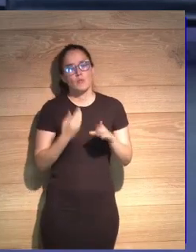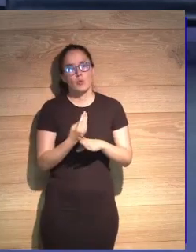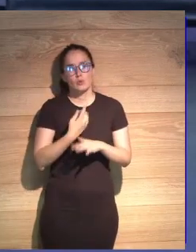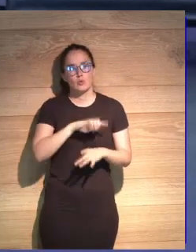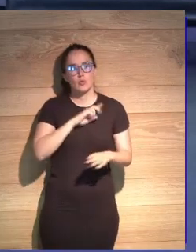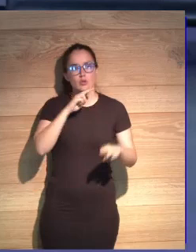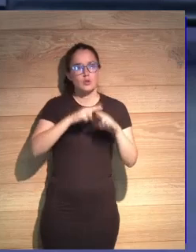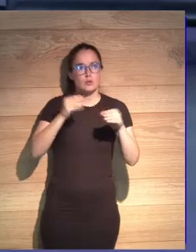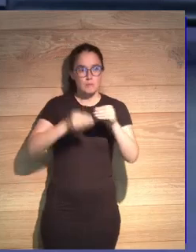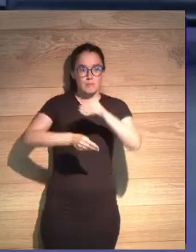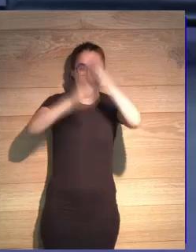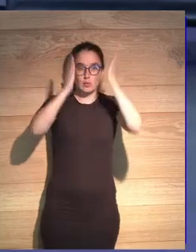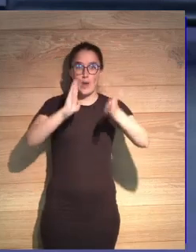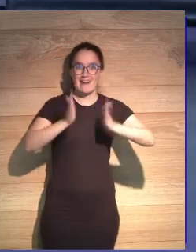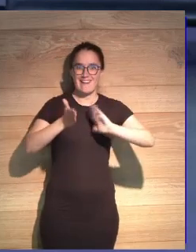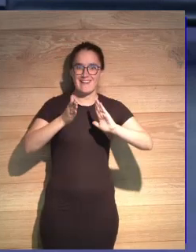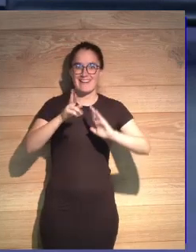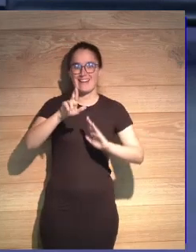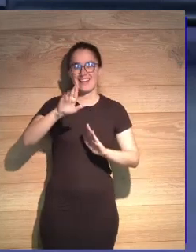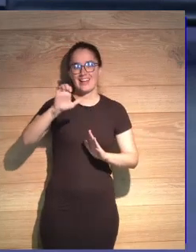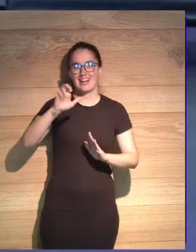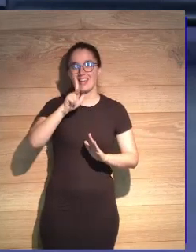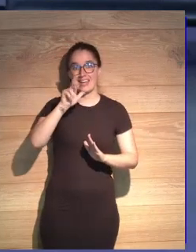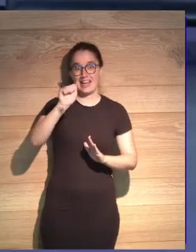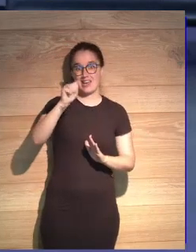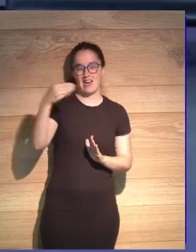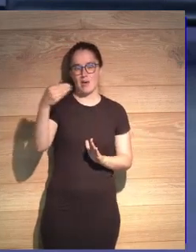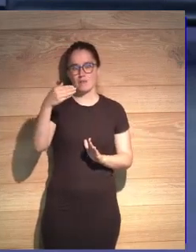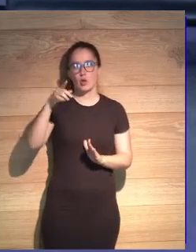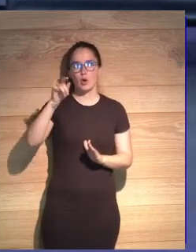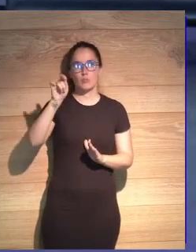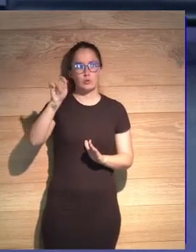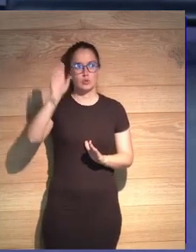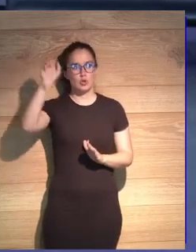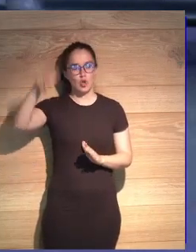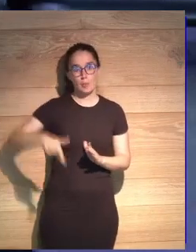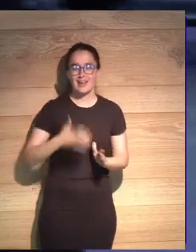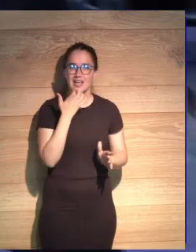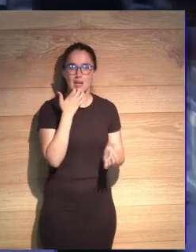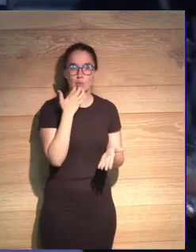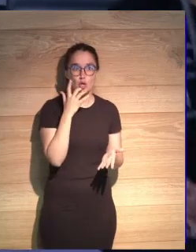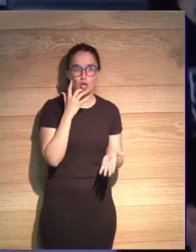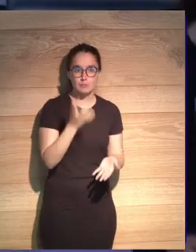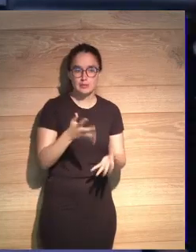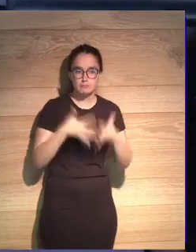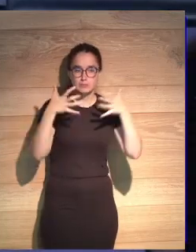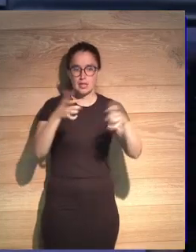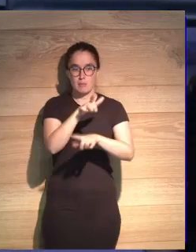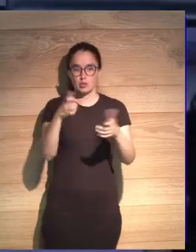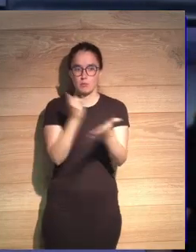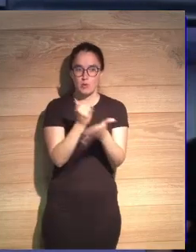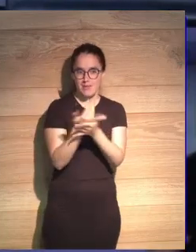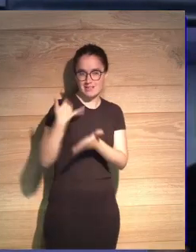there's a product that we have made. It's a virtualrehab.com where you can see examples